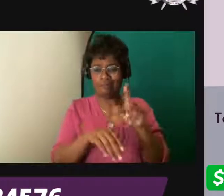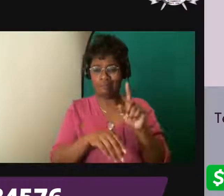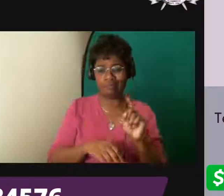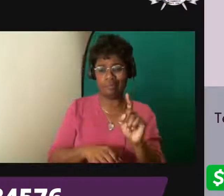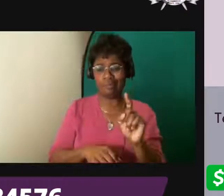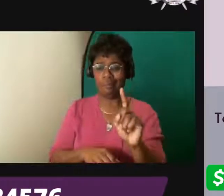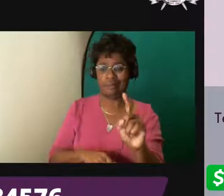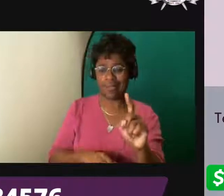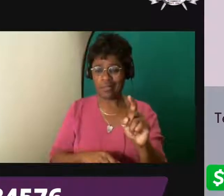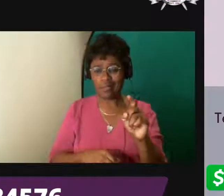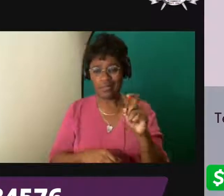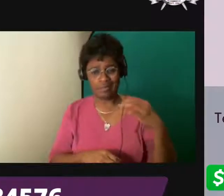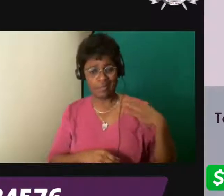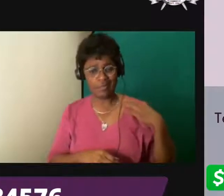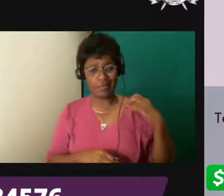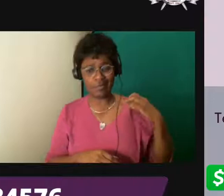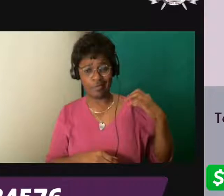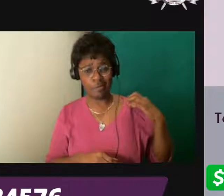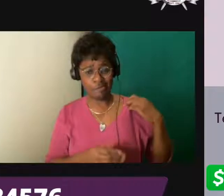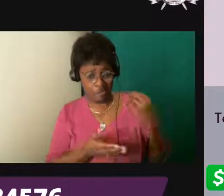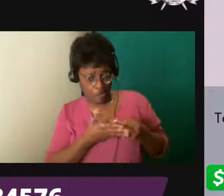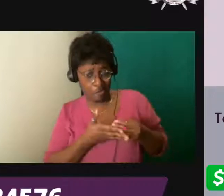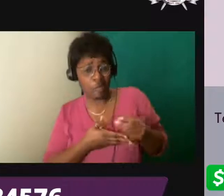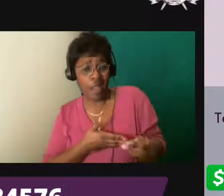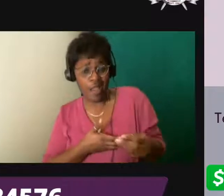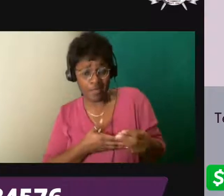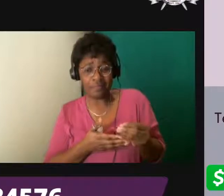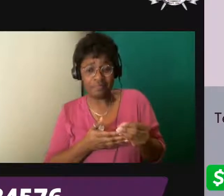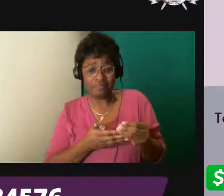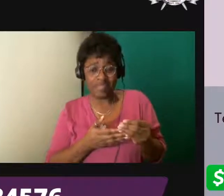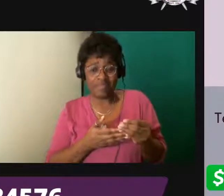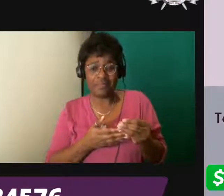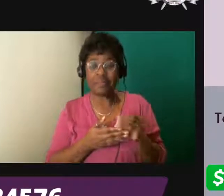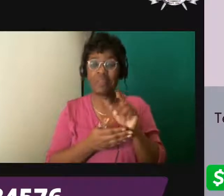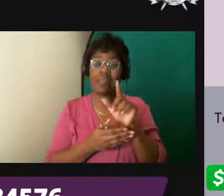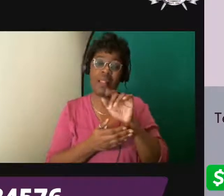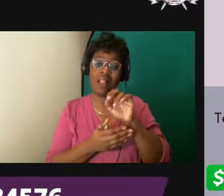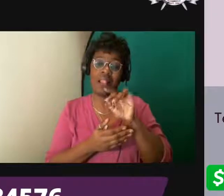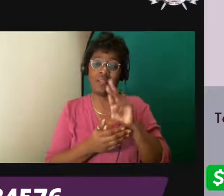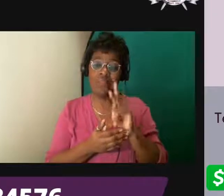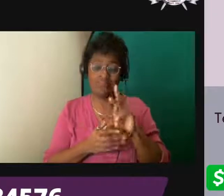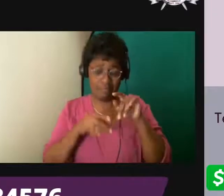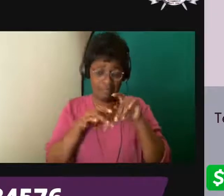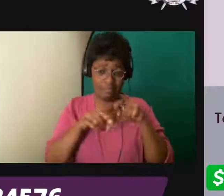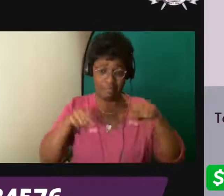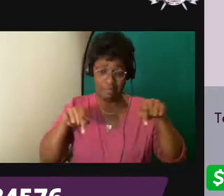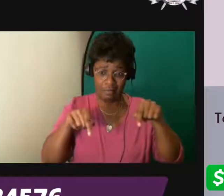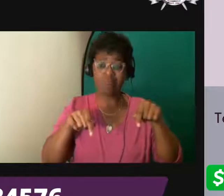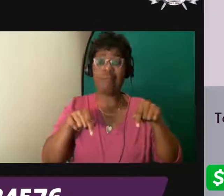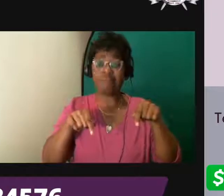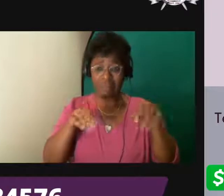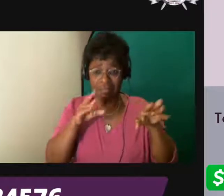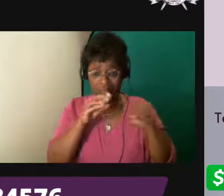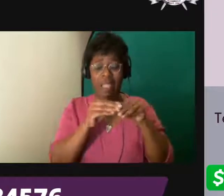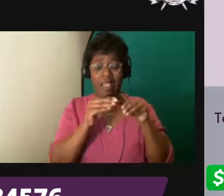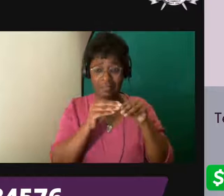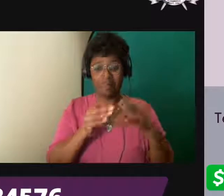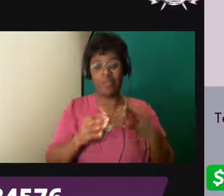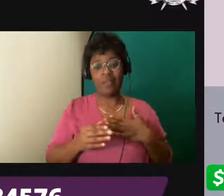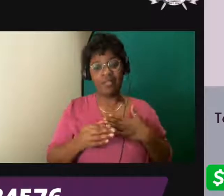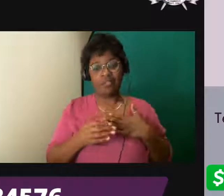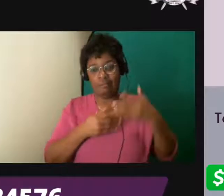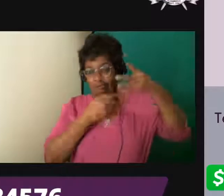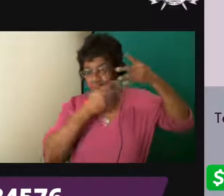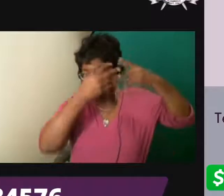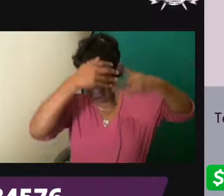sure you get your Faith Walker shirt. We'll send out the link in tonight's announcements. Make sure you get it. Mine's sweaty now. So if